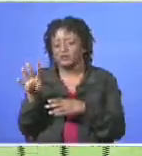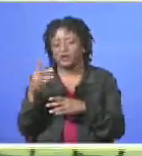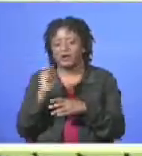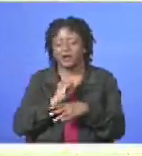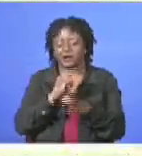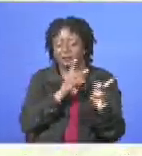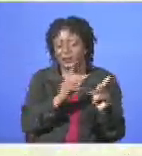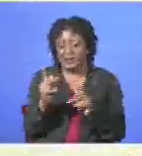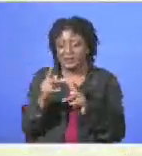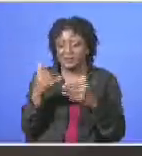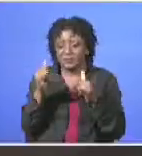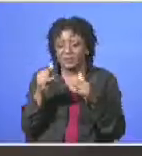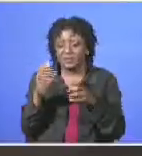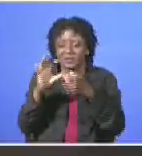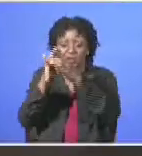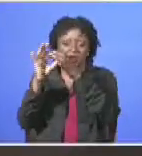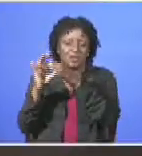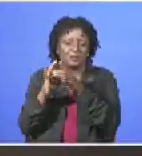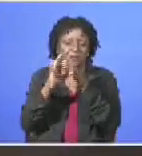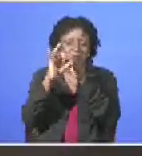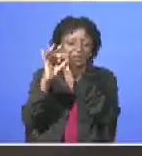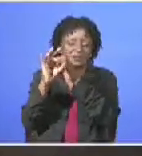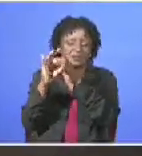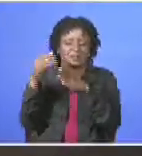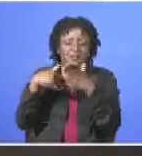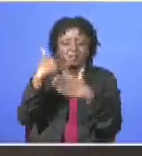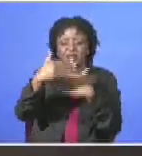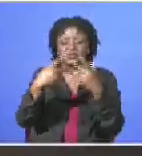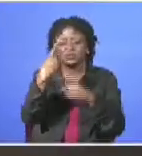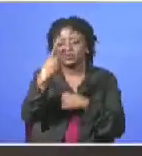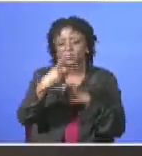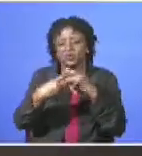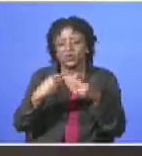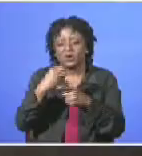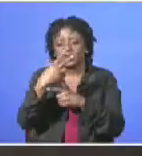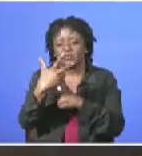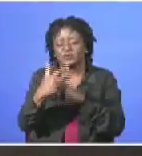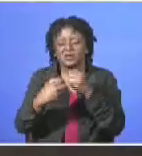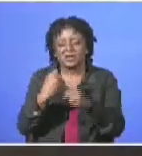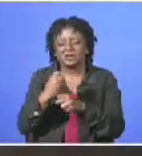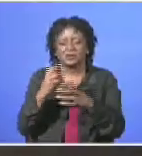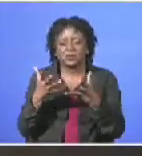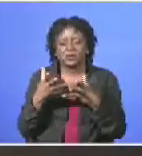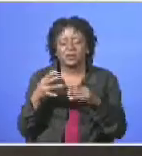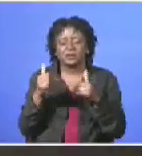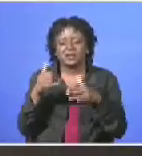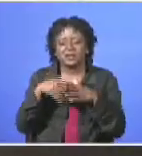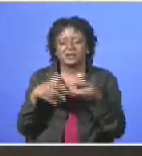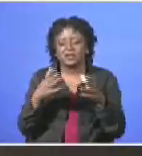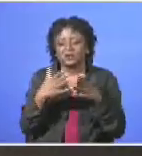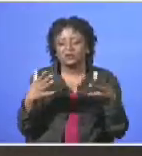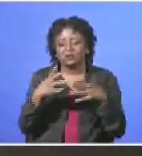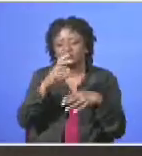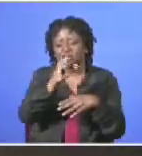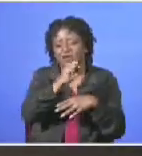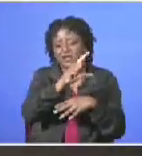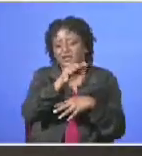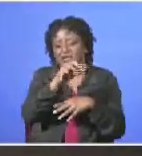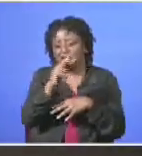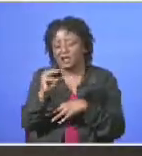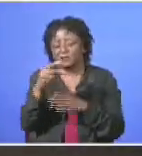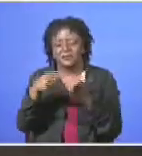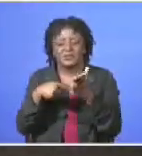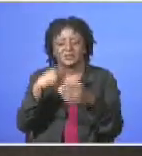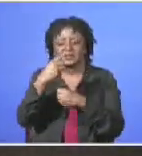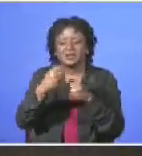goal. In the next 2 years, 3 years, I want to be playing in the Grand Slam qualies or main draws. So this coming year is a